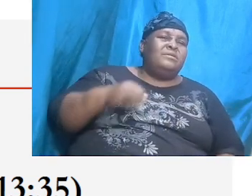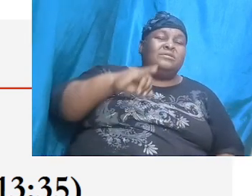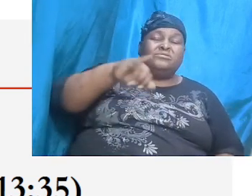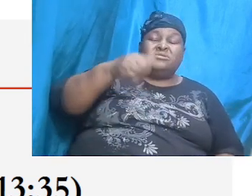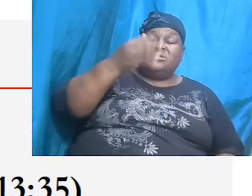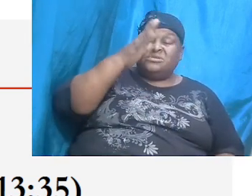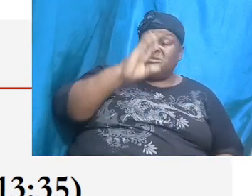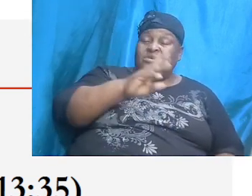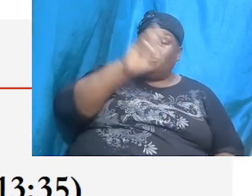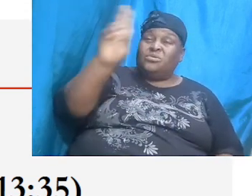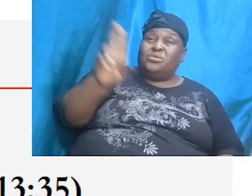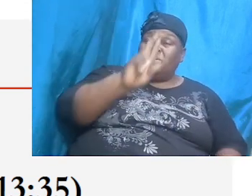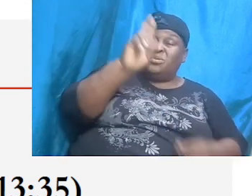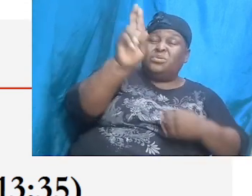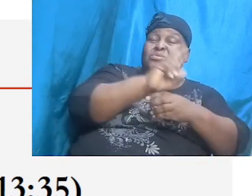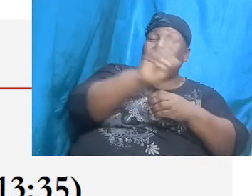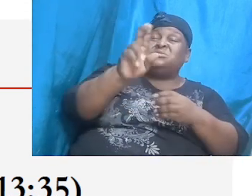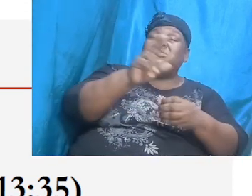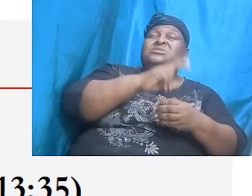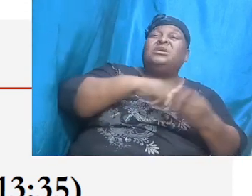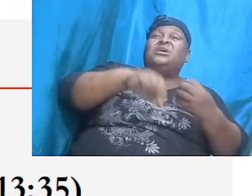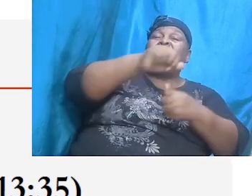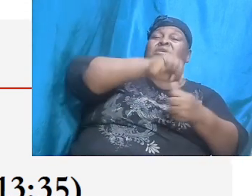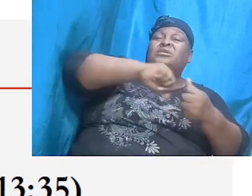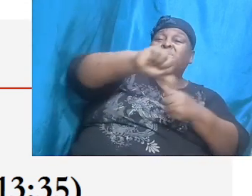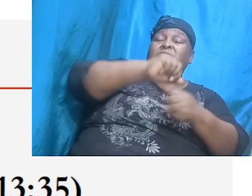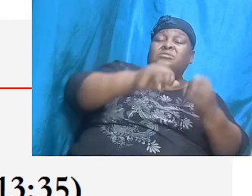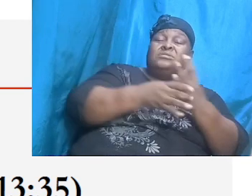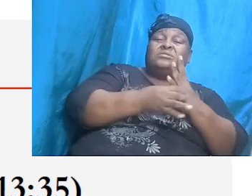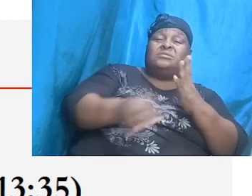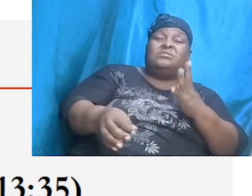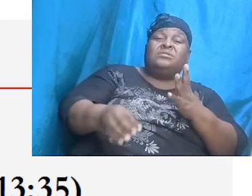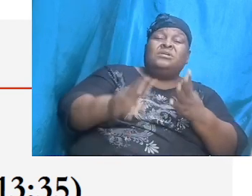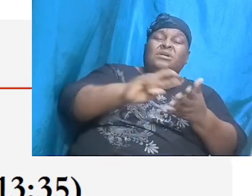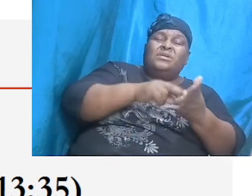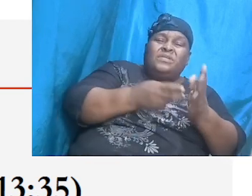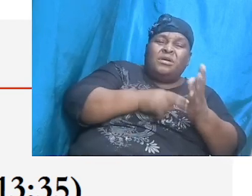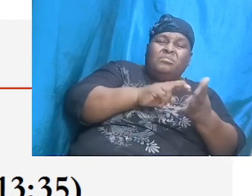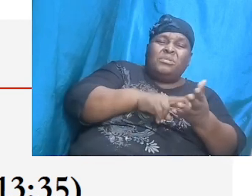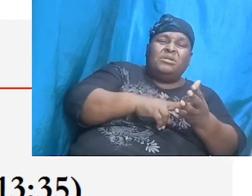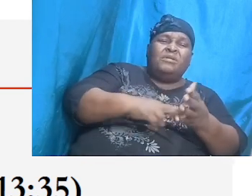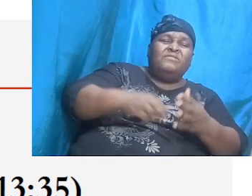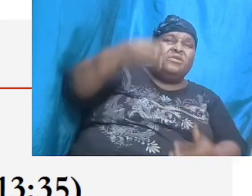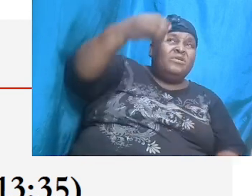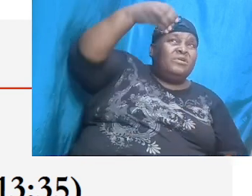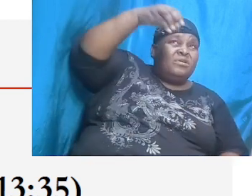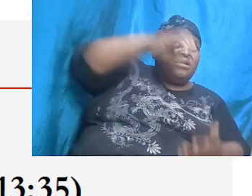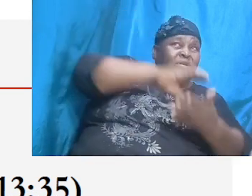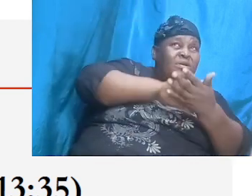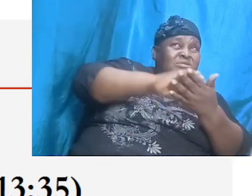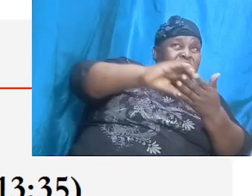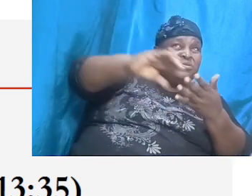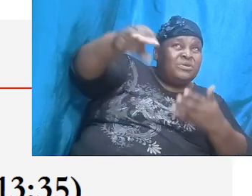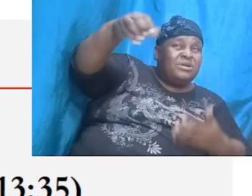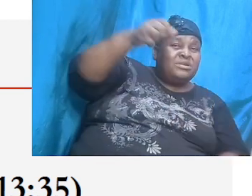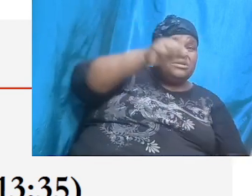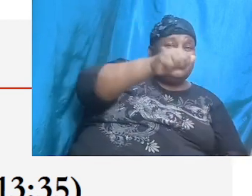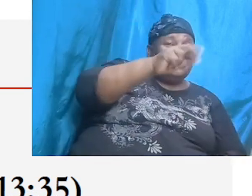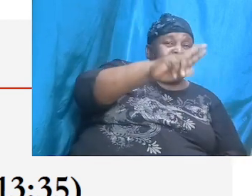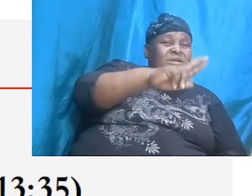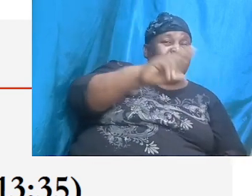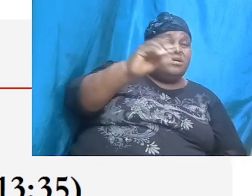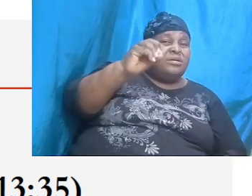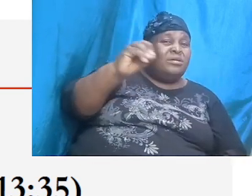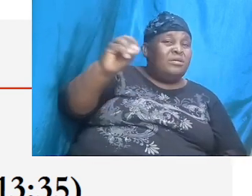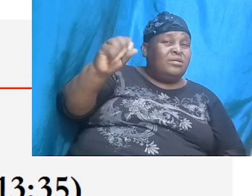used the anointed oil as a means of consecrating Aaron and any other person who would have been high priest later